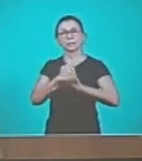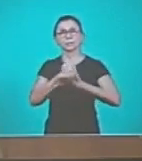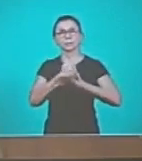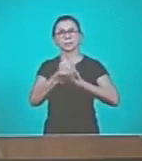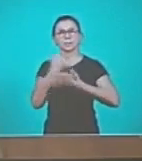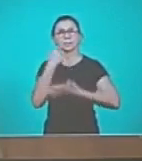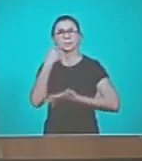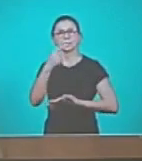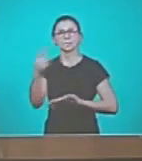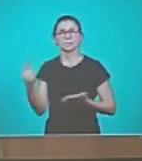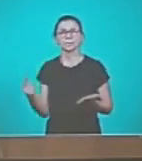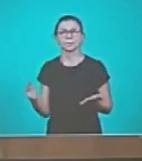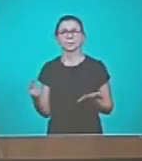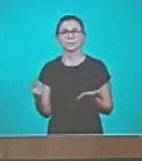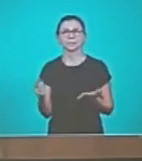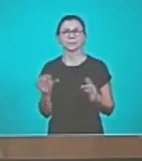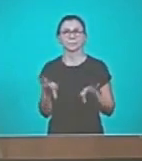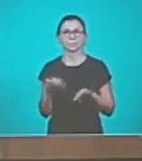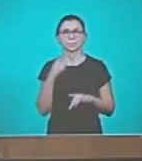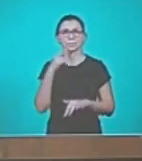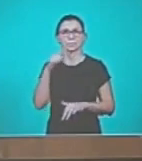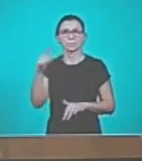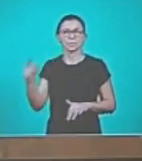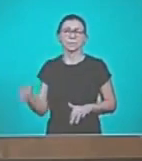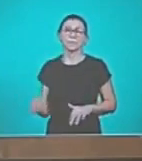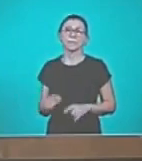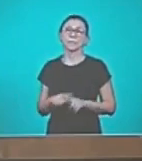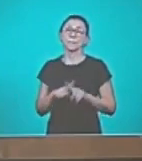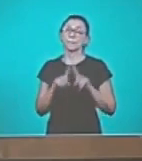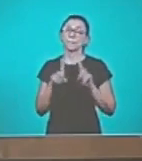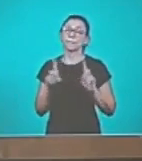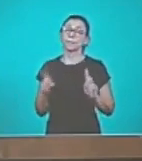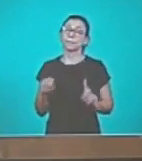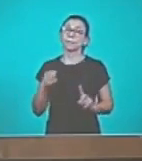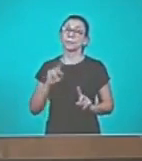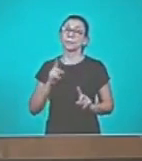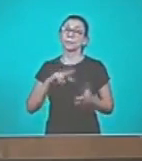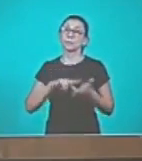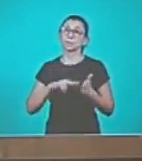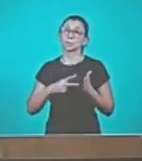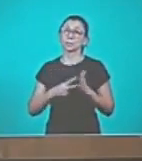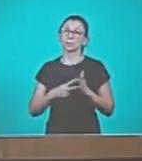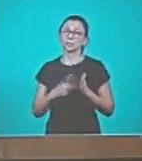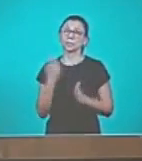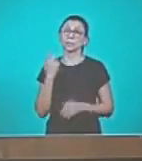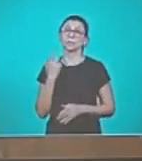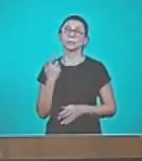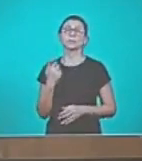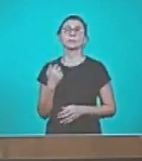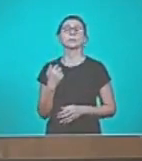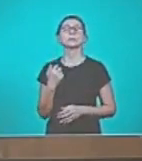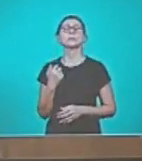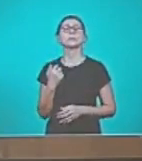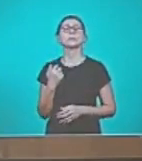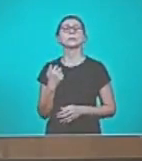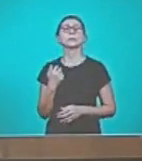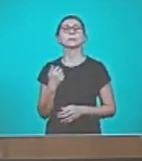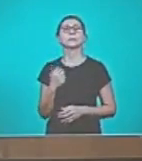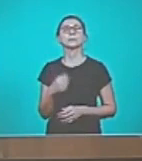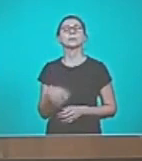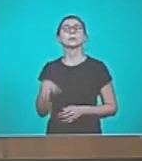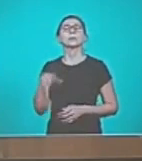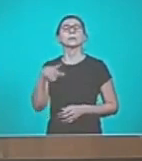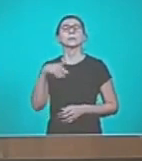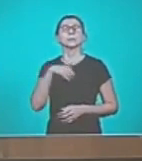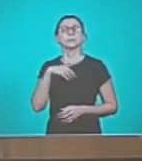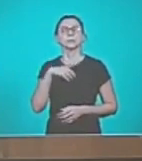this week, this weekend. This doesn't mean that in other contributions,